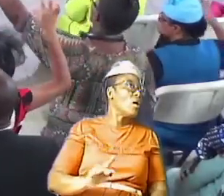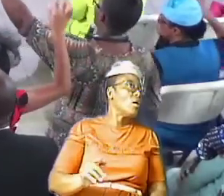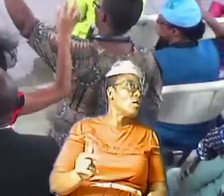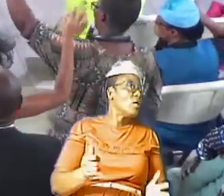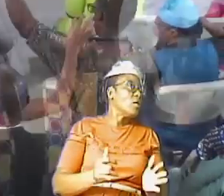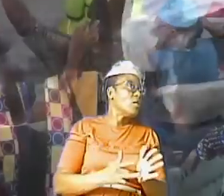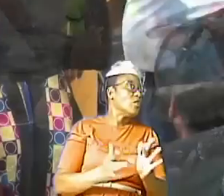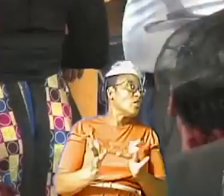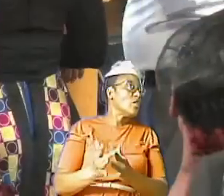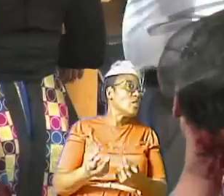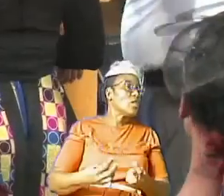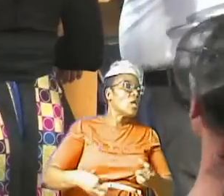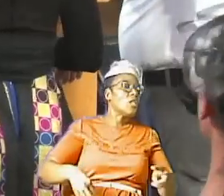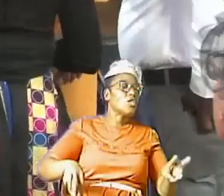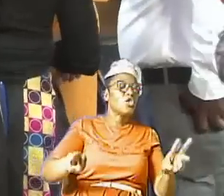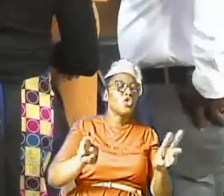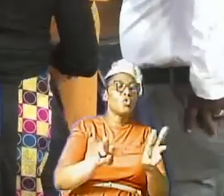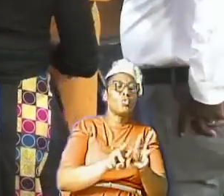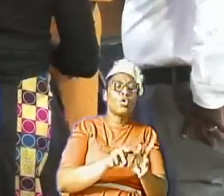He's worthy